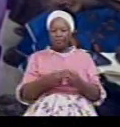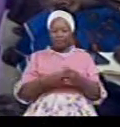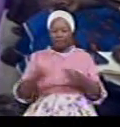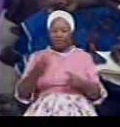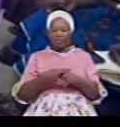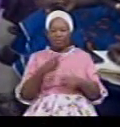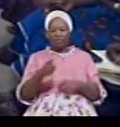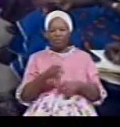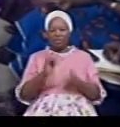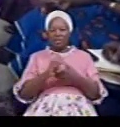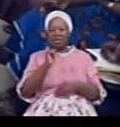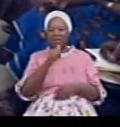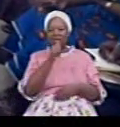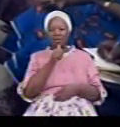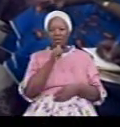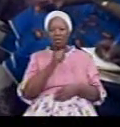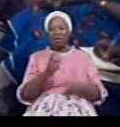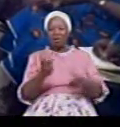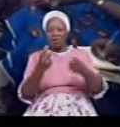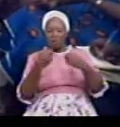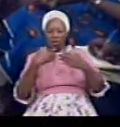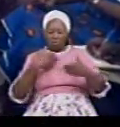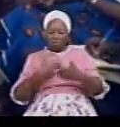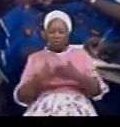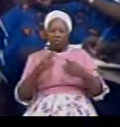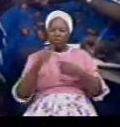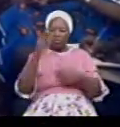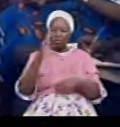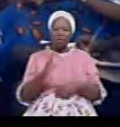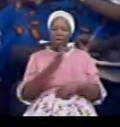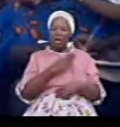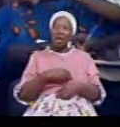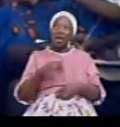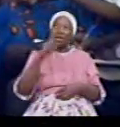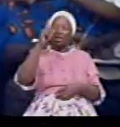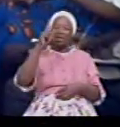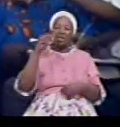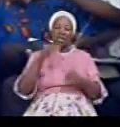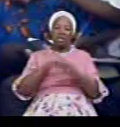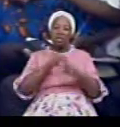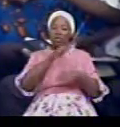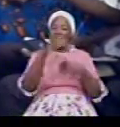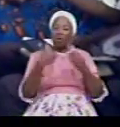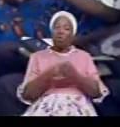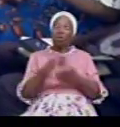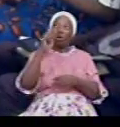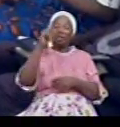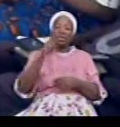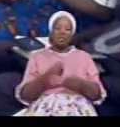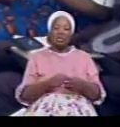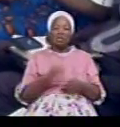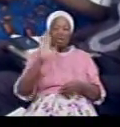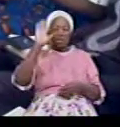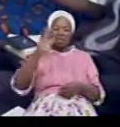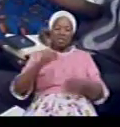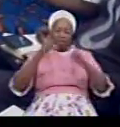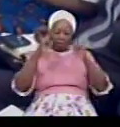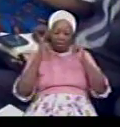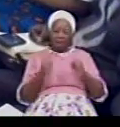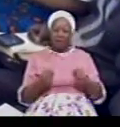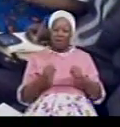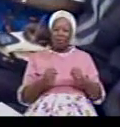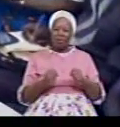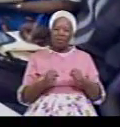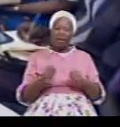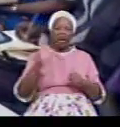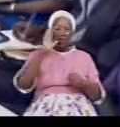near to God, and he, in all his majesty and all his power, will